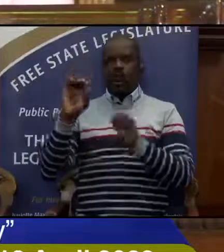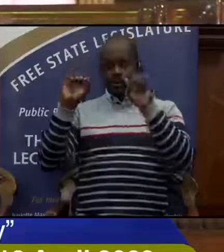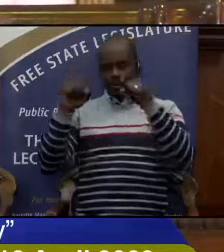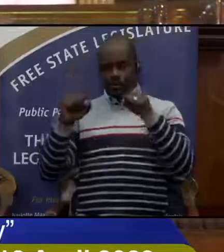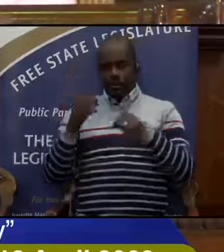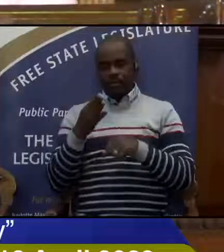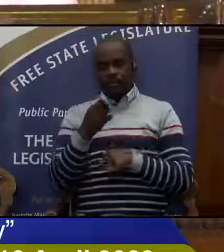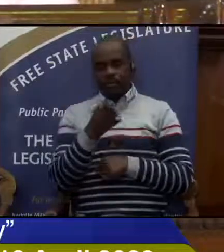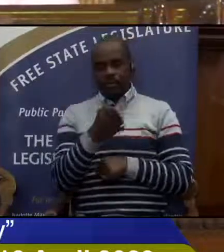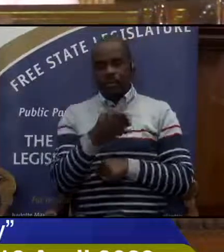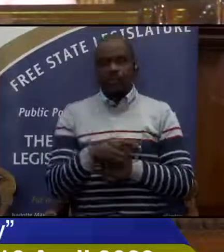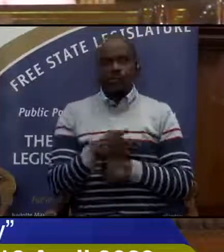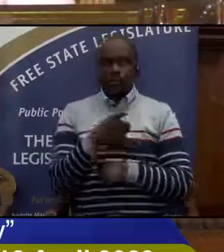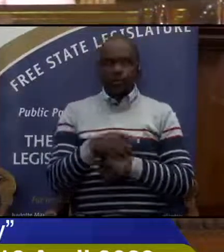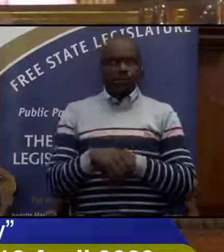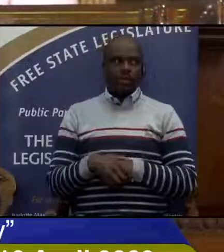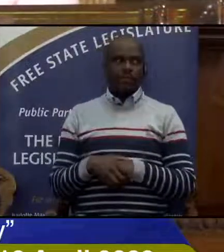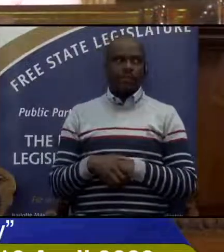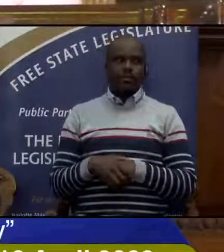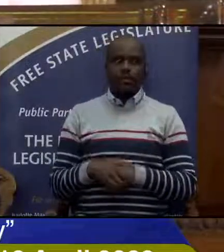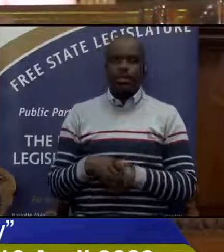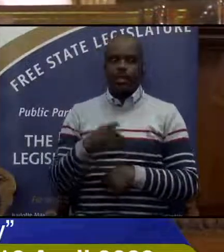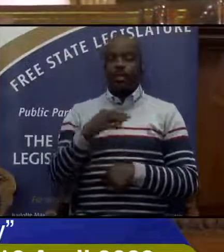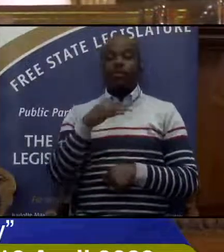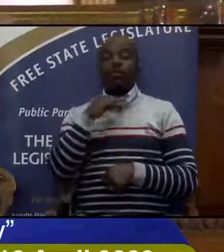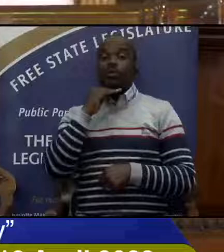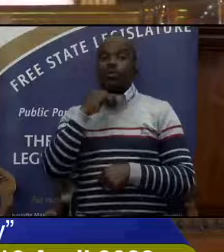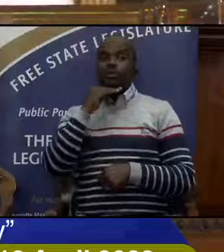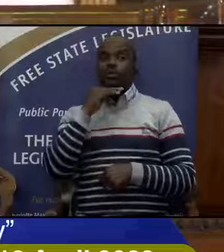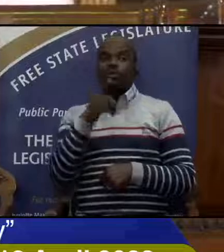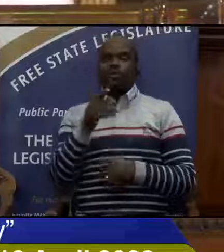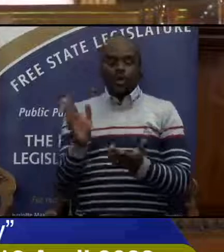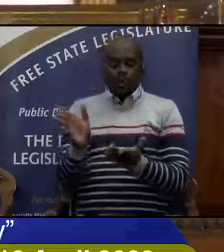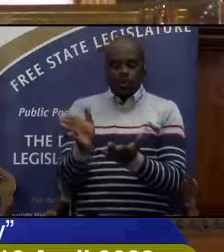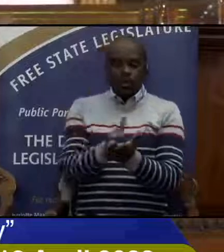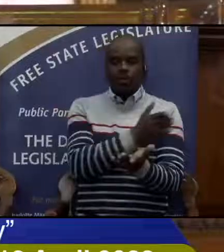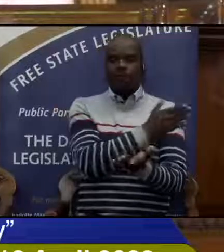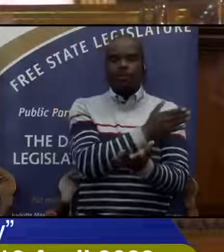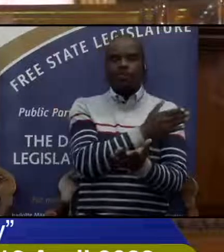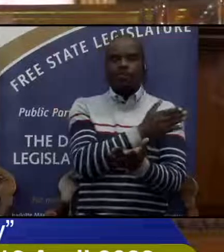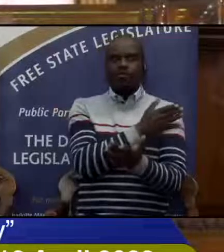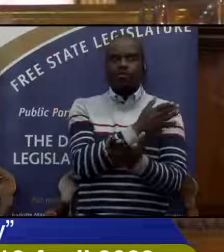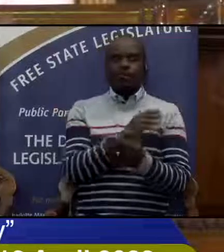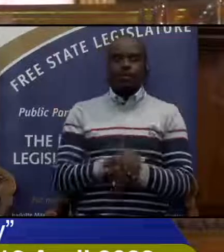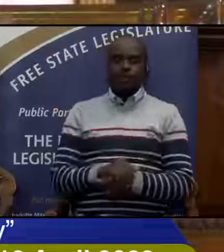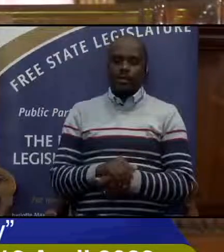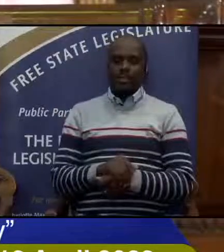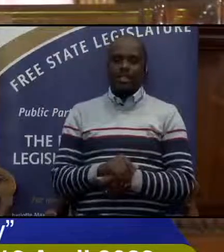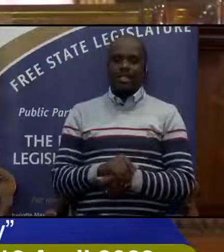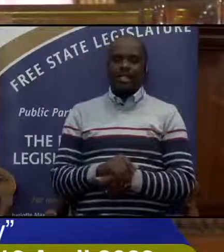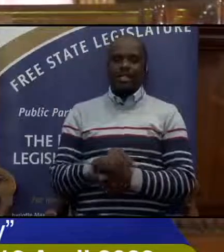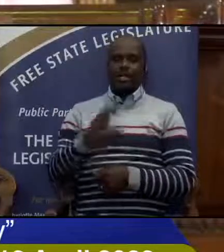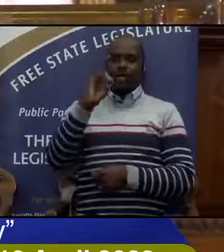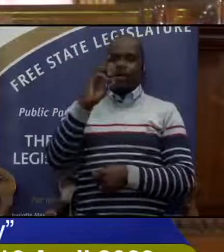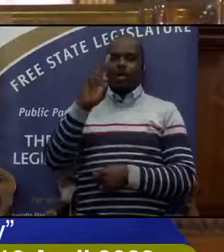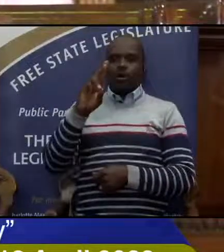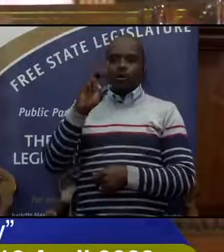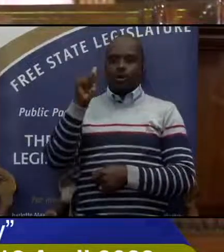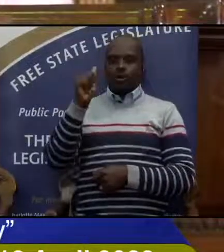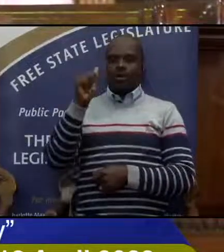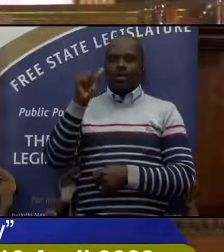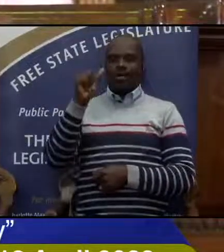to remove the orange from the Free State. We need to look into it.